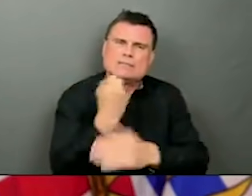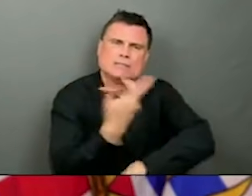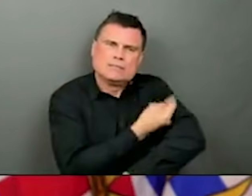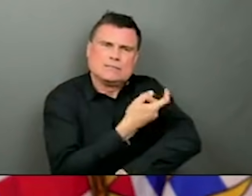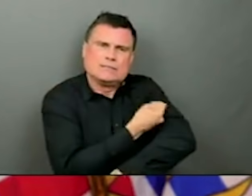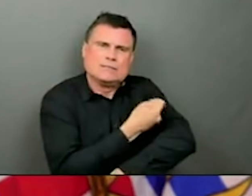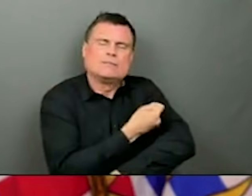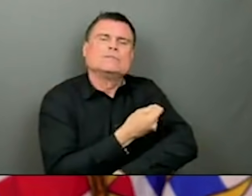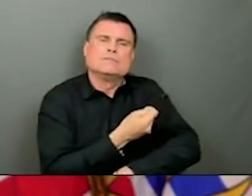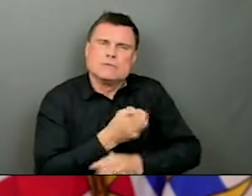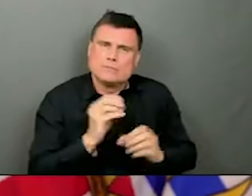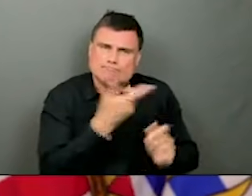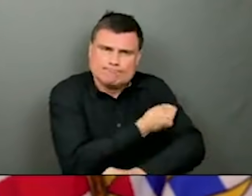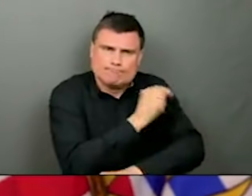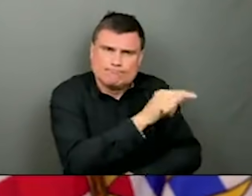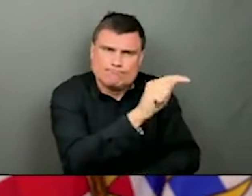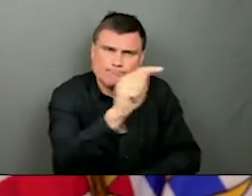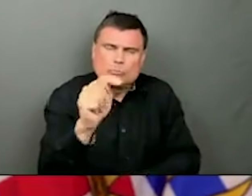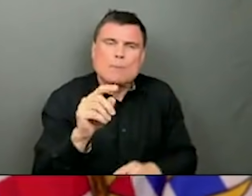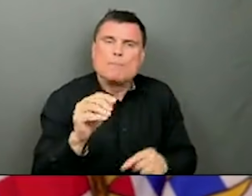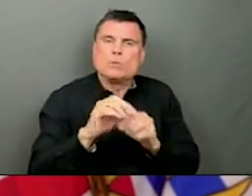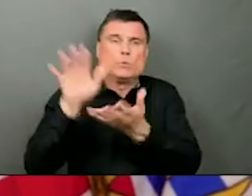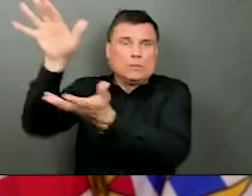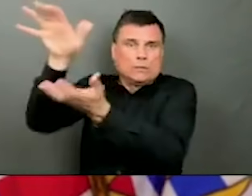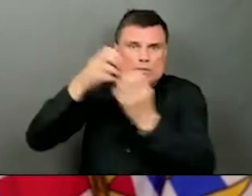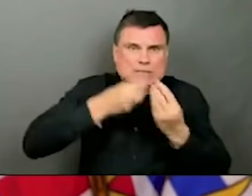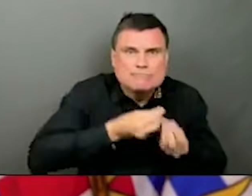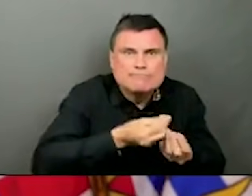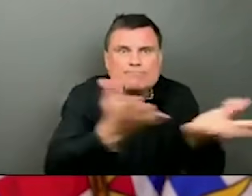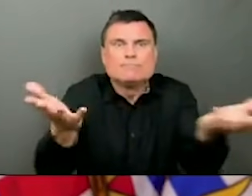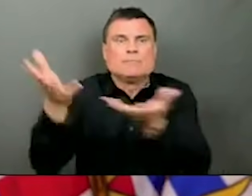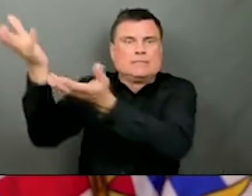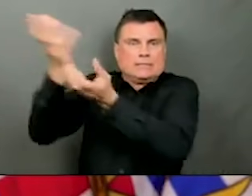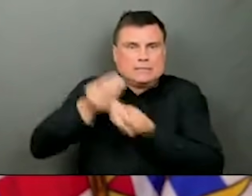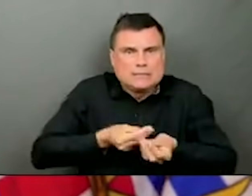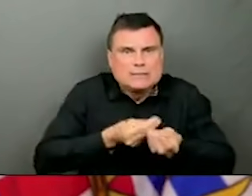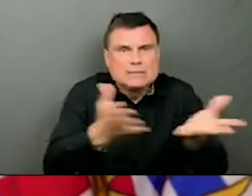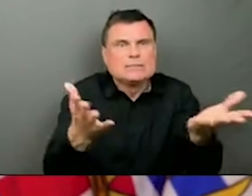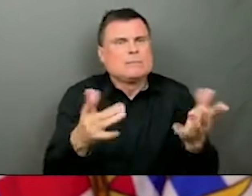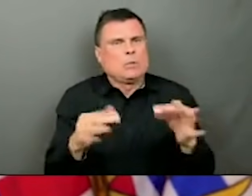right now and continue to support each other to get through these next few